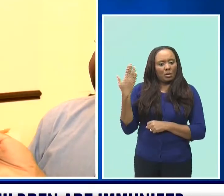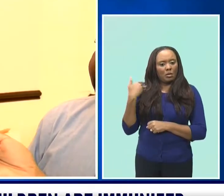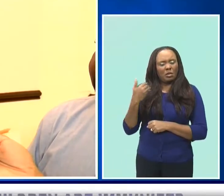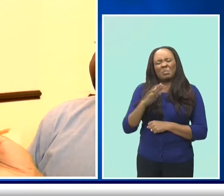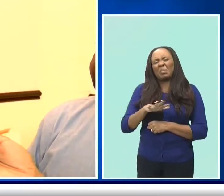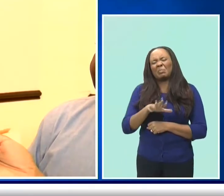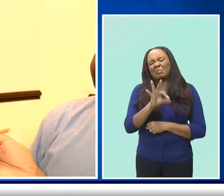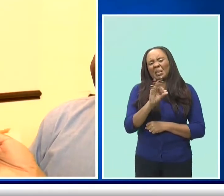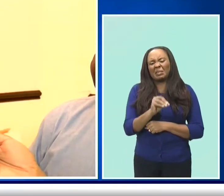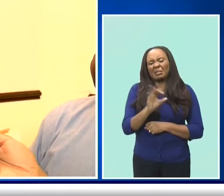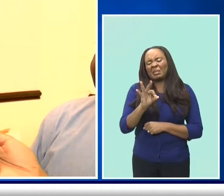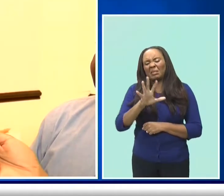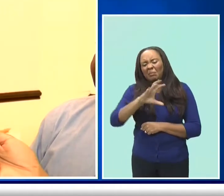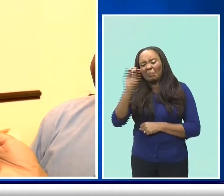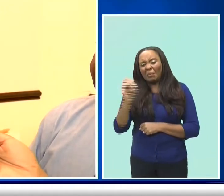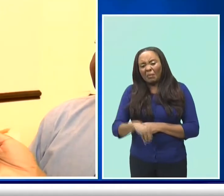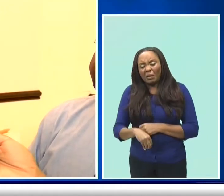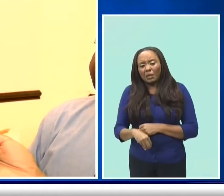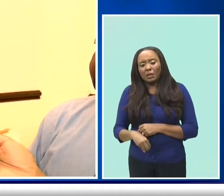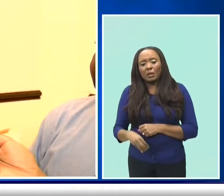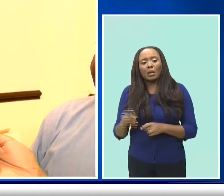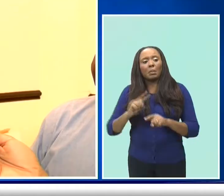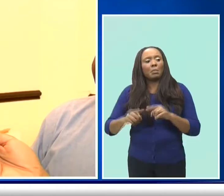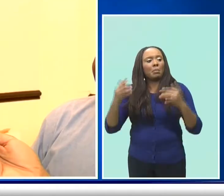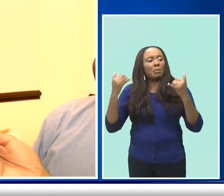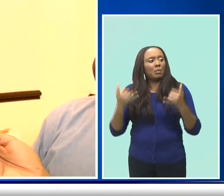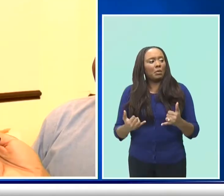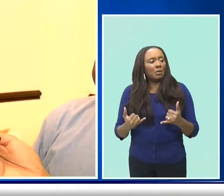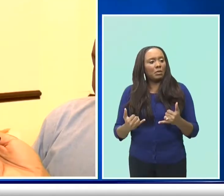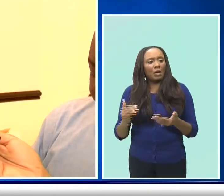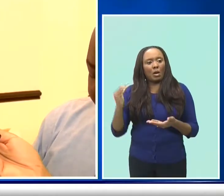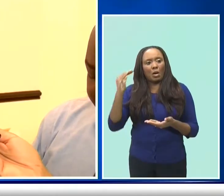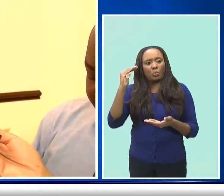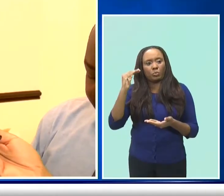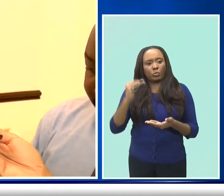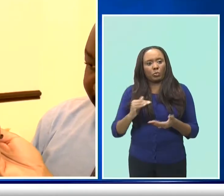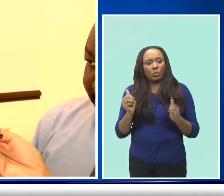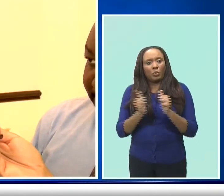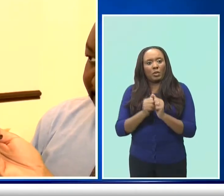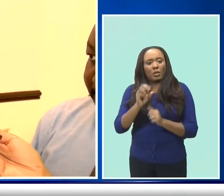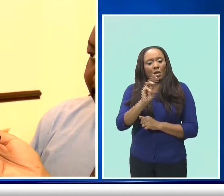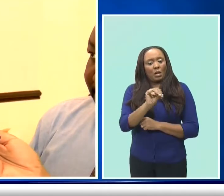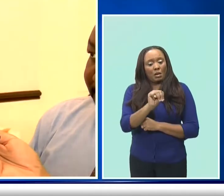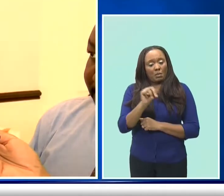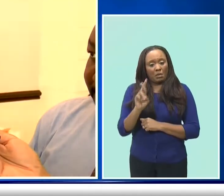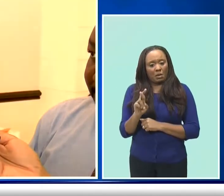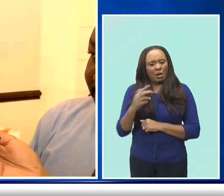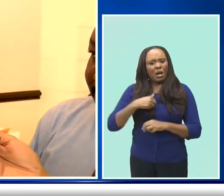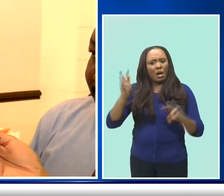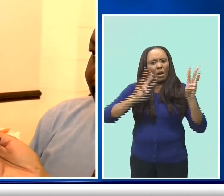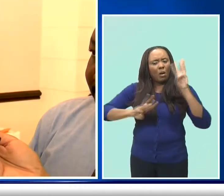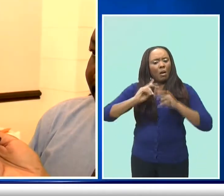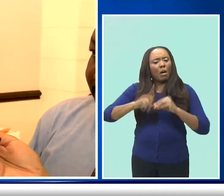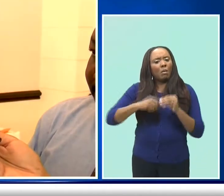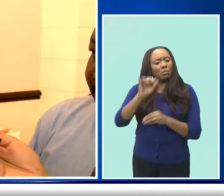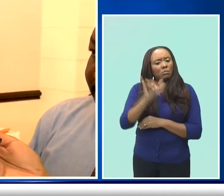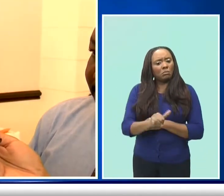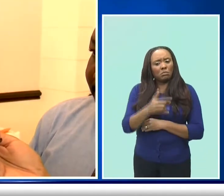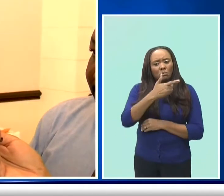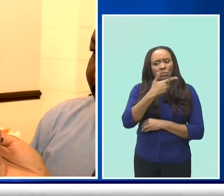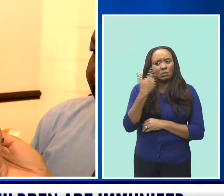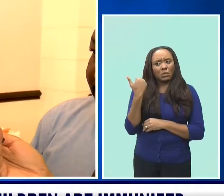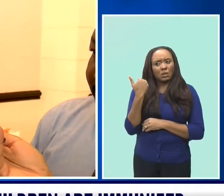to 95%, but that has fallen, particularly with the MMR. I'm worried about that because there's a